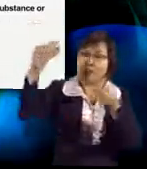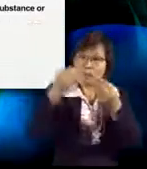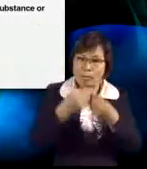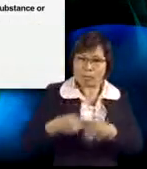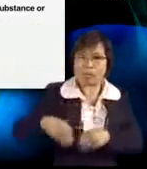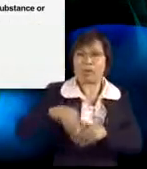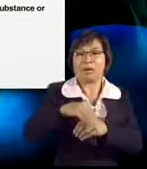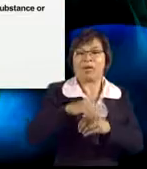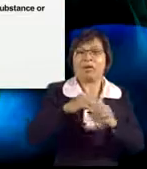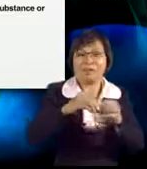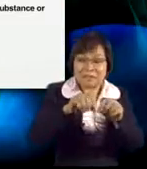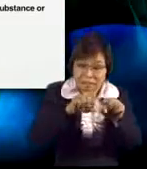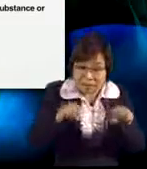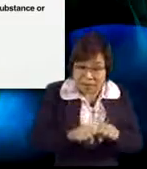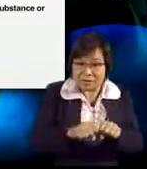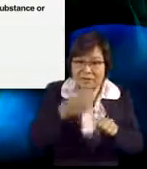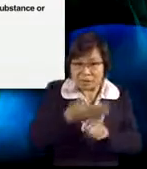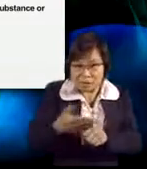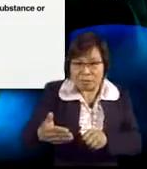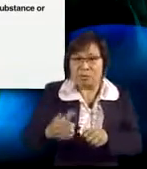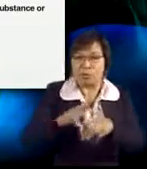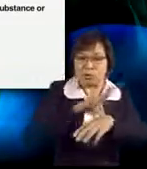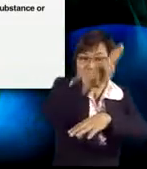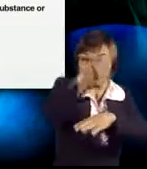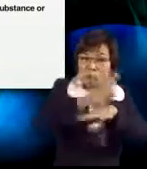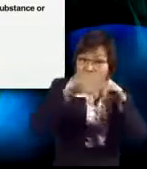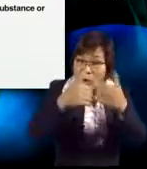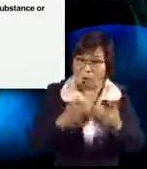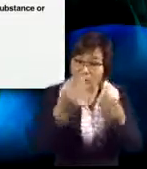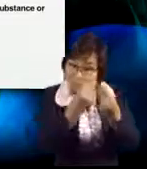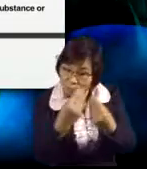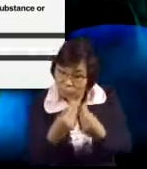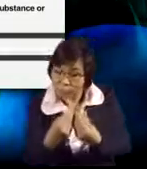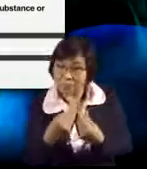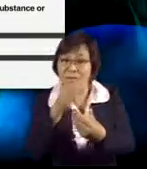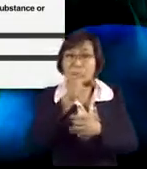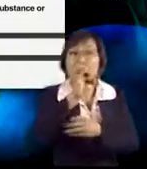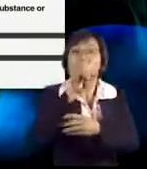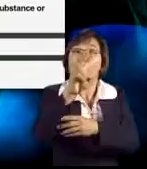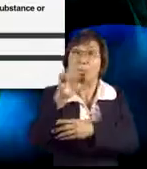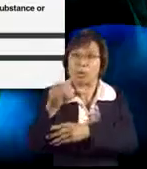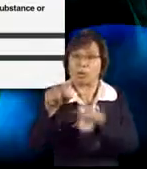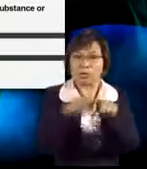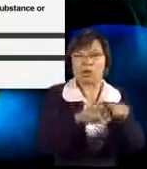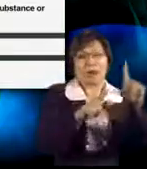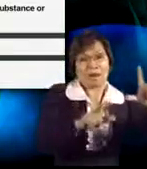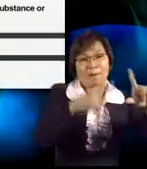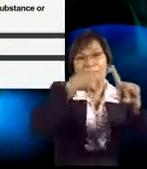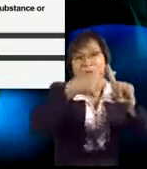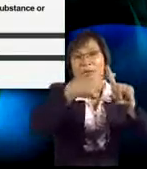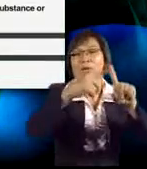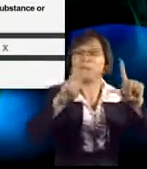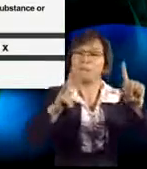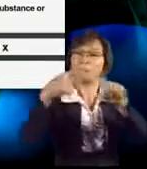or object occupies. How do we calculate volume? Volume is equal to length multiplied by